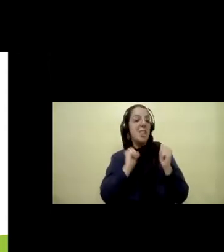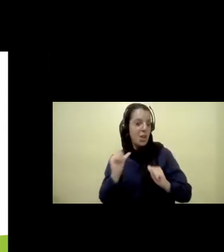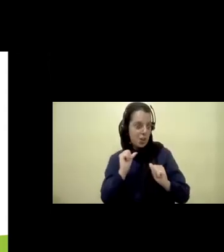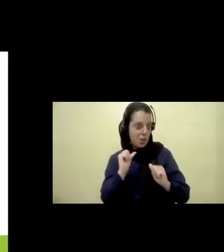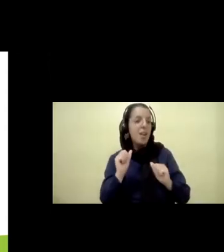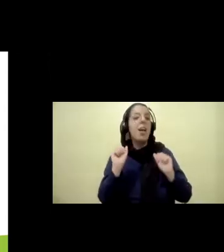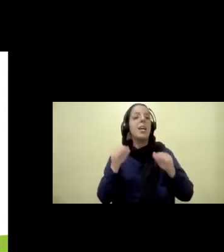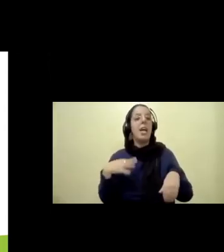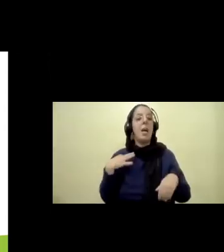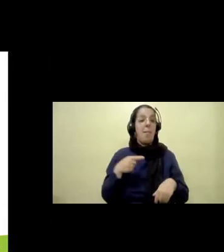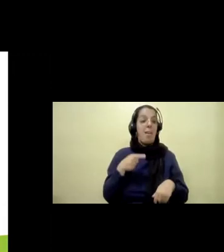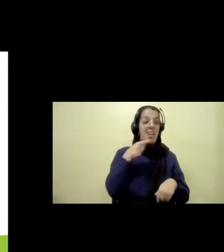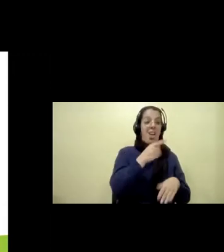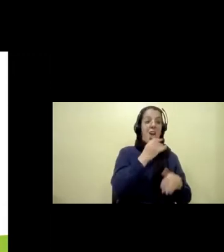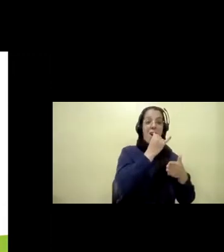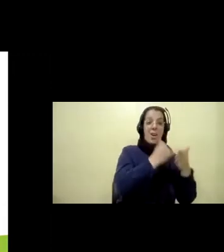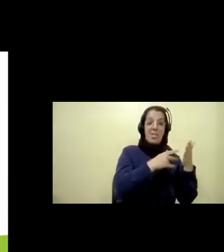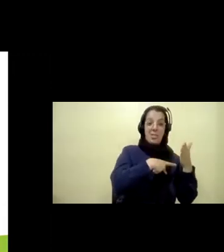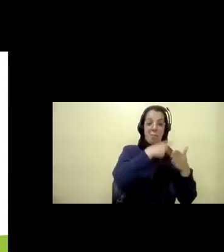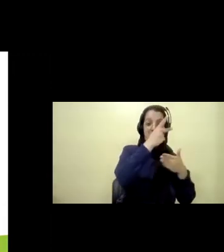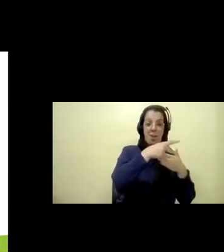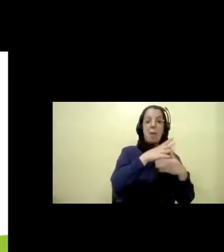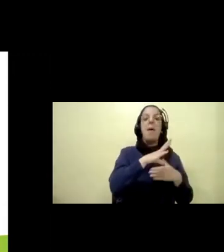also have an Animating Toronto Parks Grant